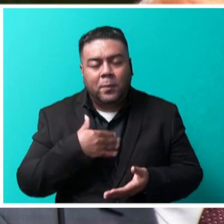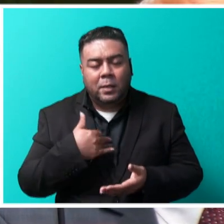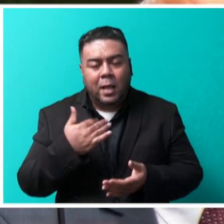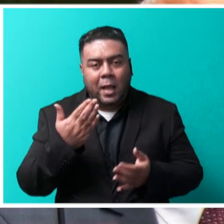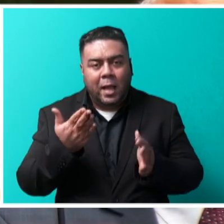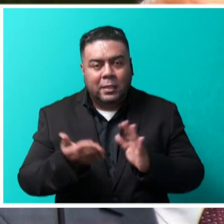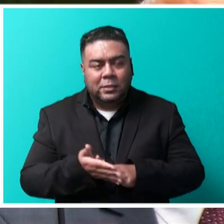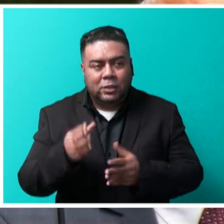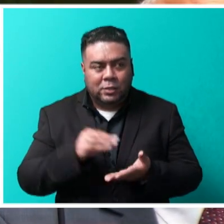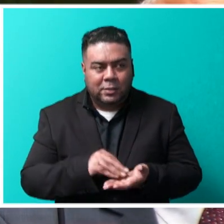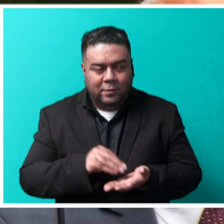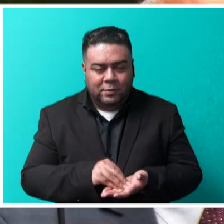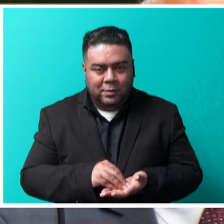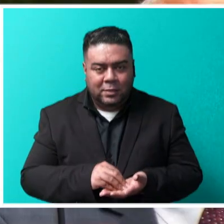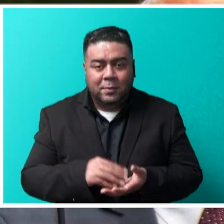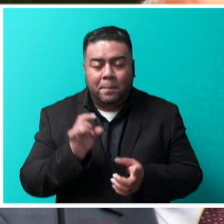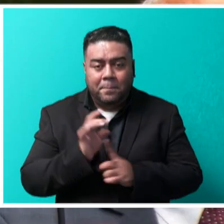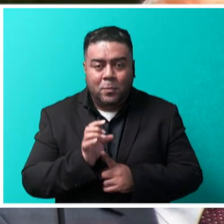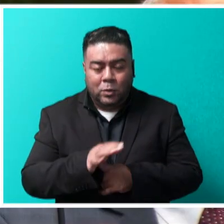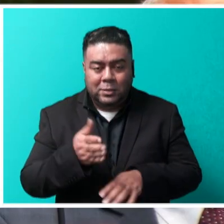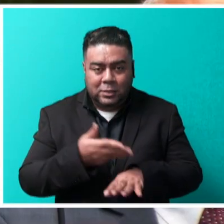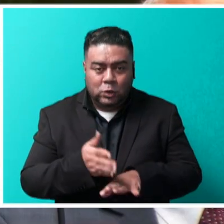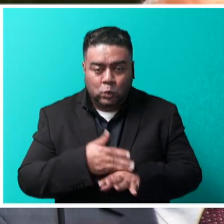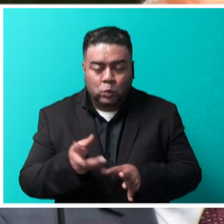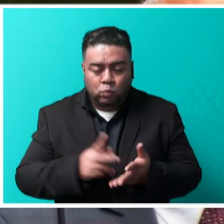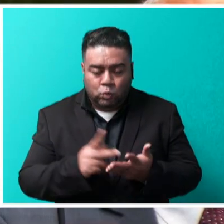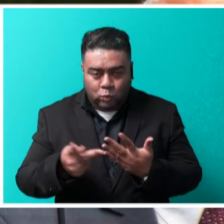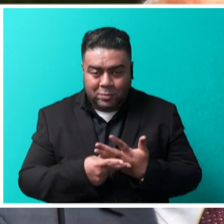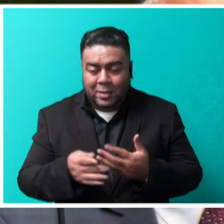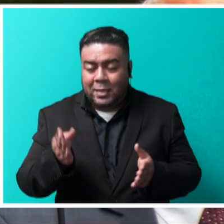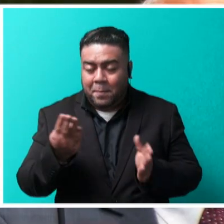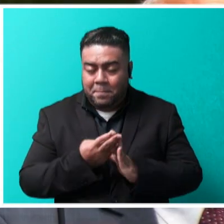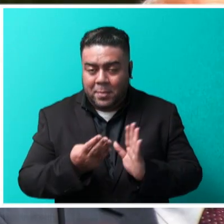welcome funding for several important new initiatives in this budget,